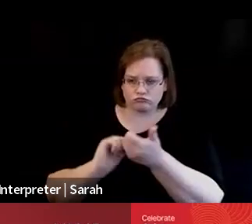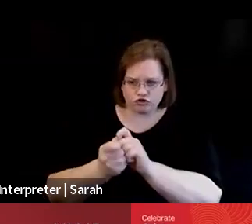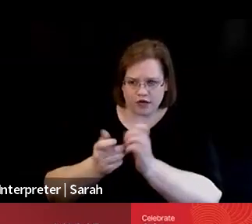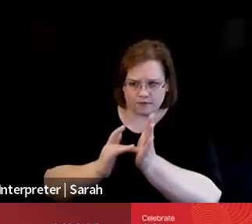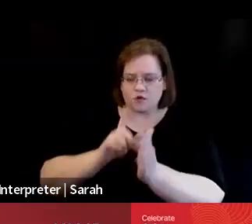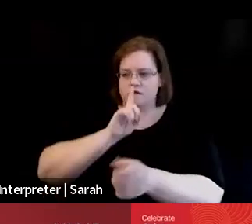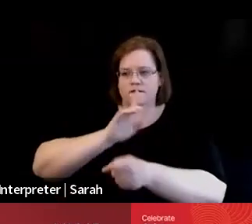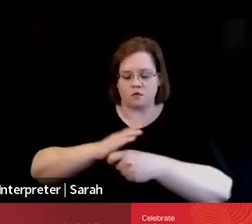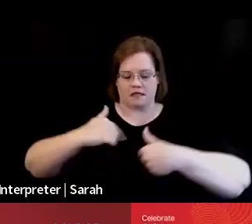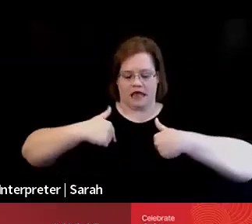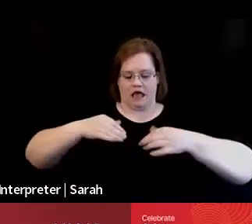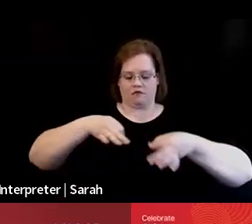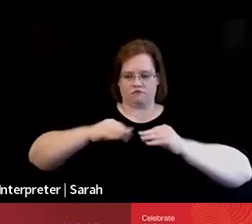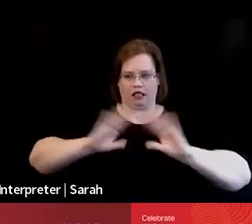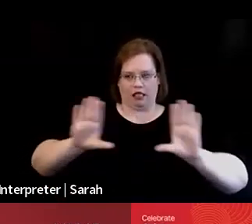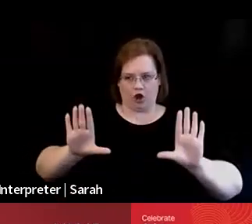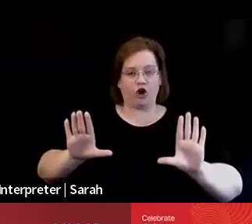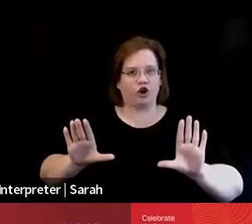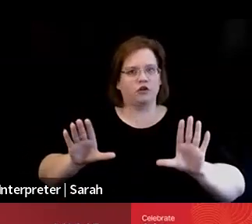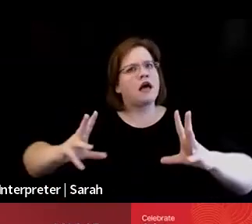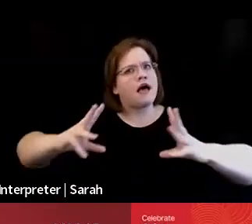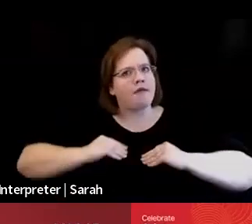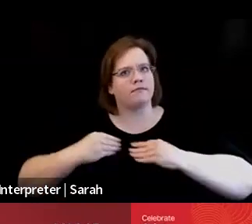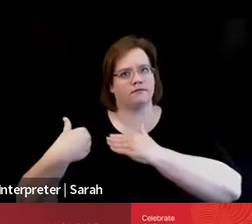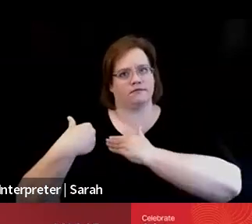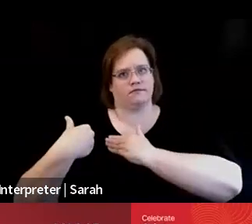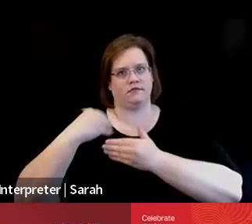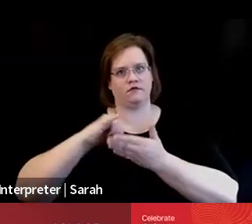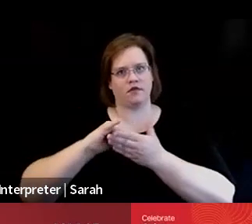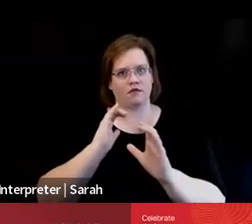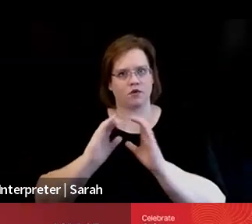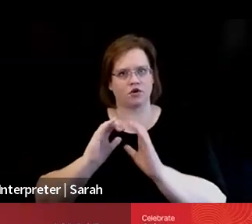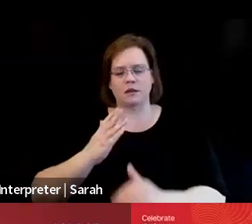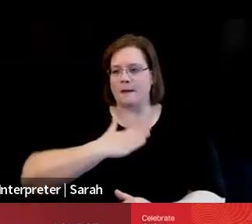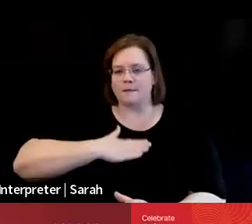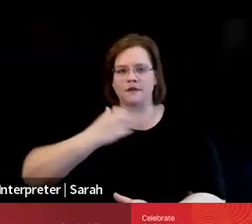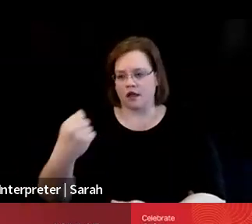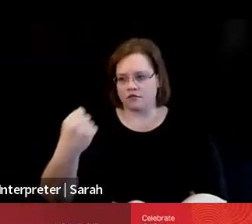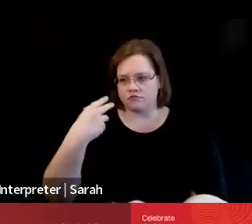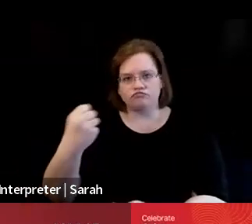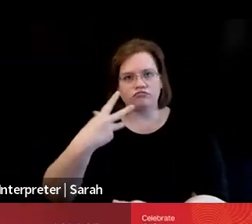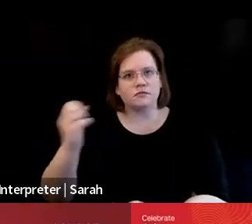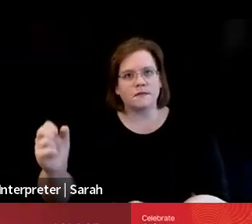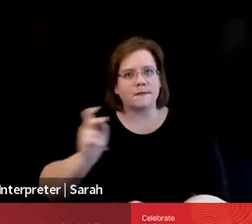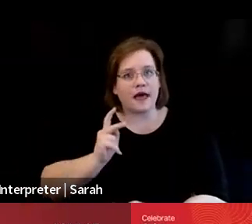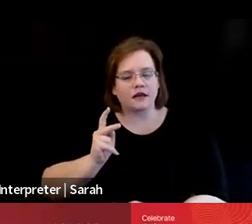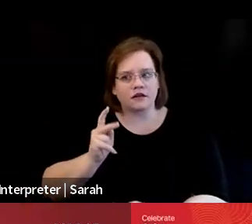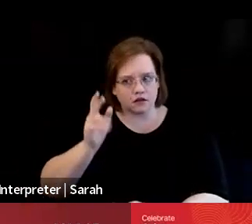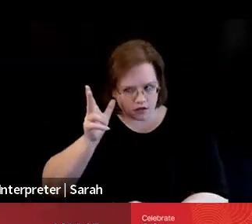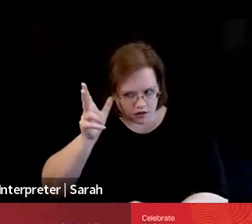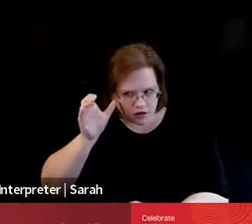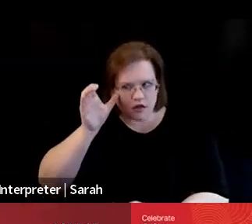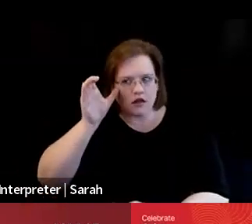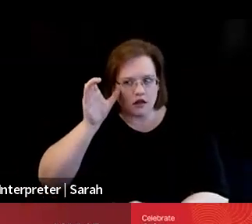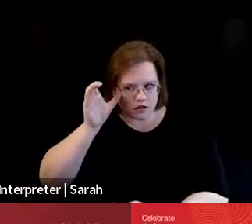I just want to make sure I explained it well. Take responsibility for that communication. Ask them to repeat it back to you. Then you can hear what their